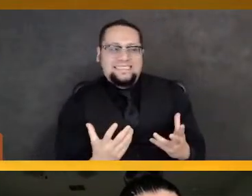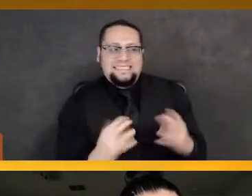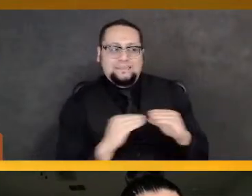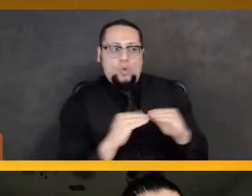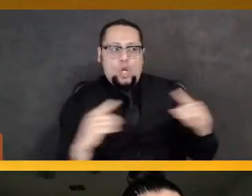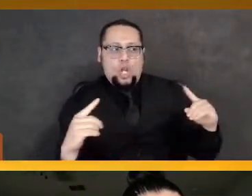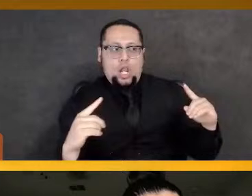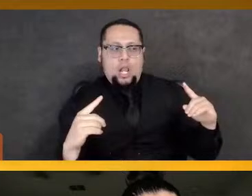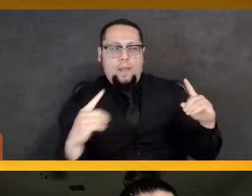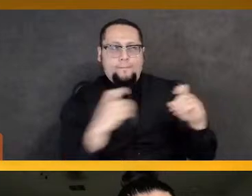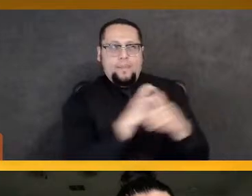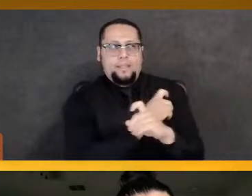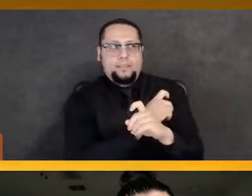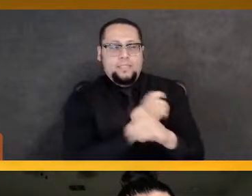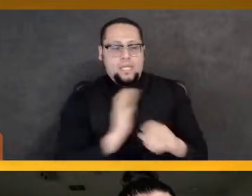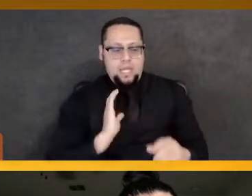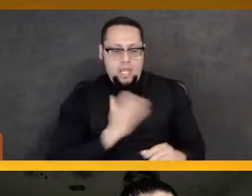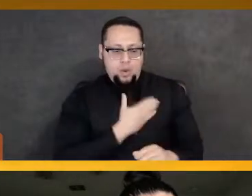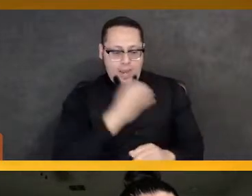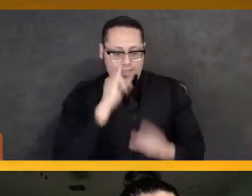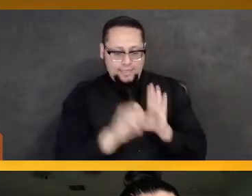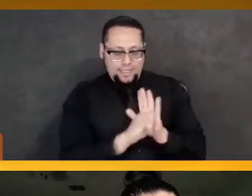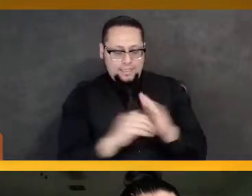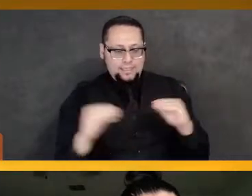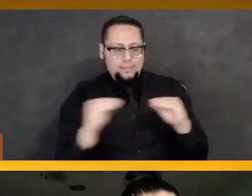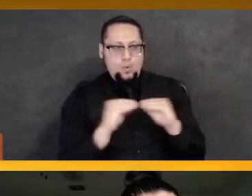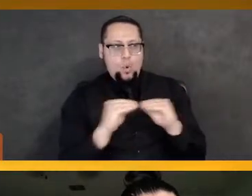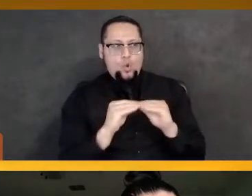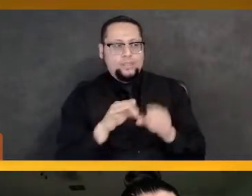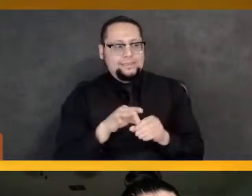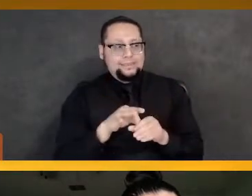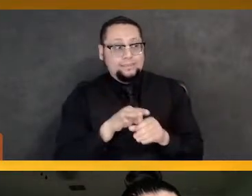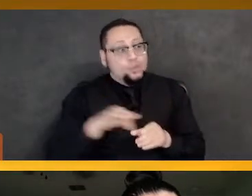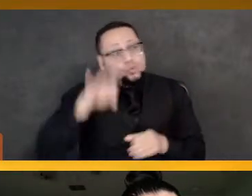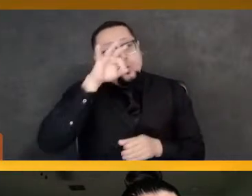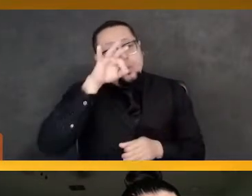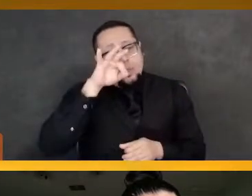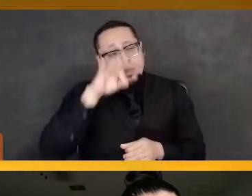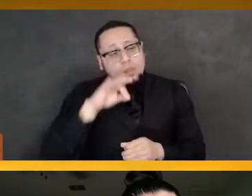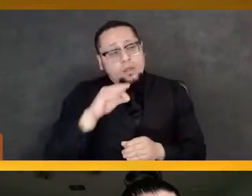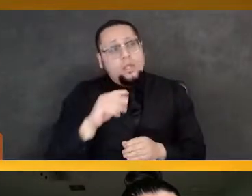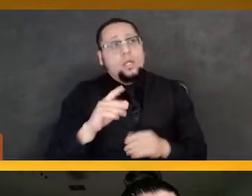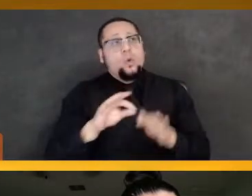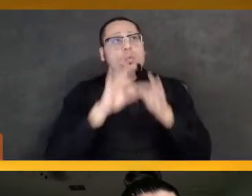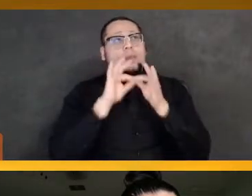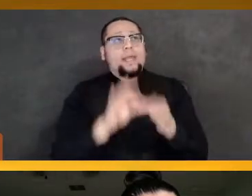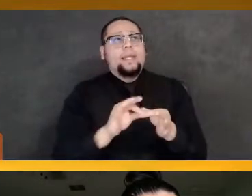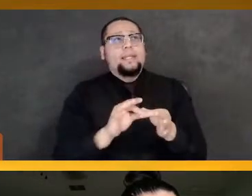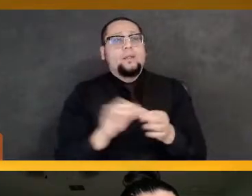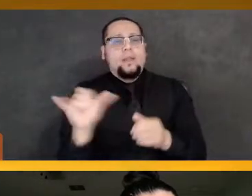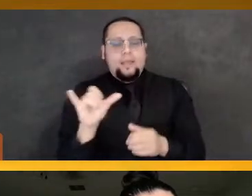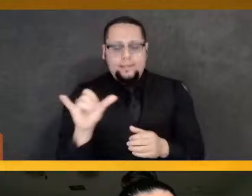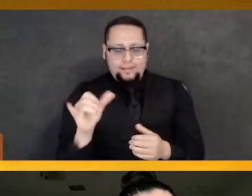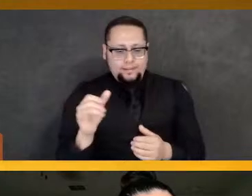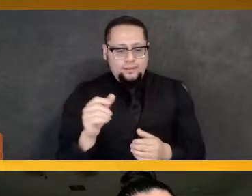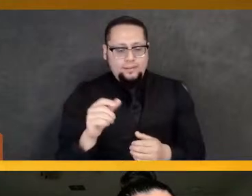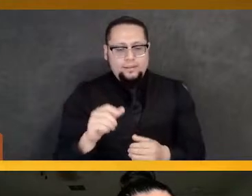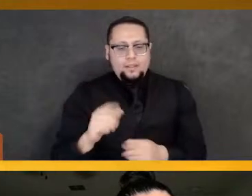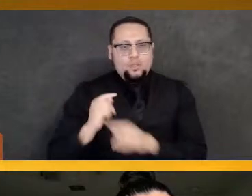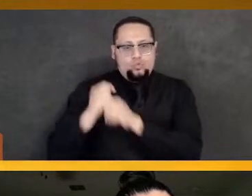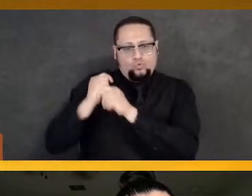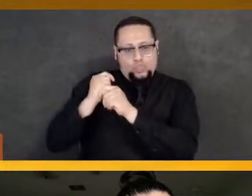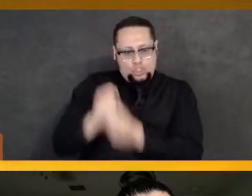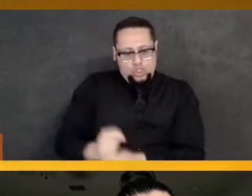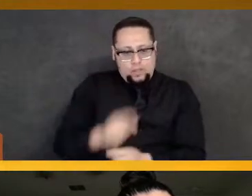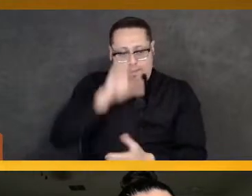that. Our identity is more spiritual. It's related to the traditional belief